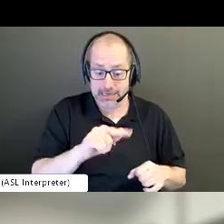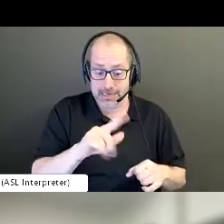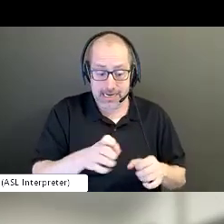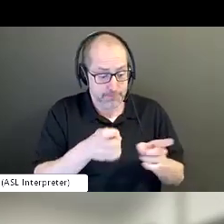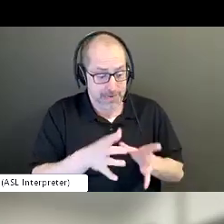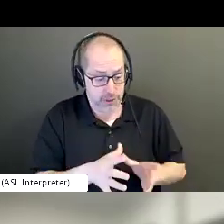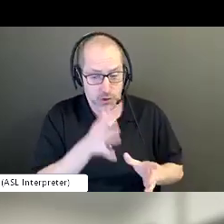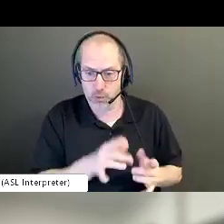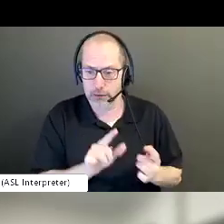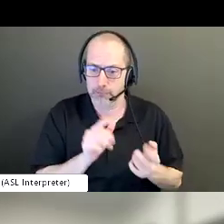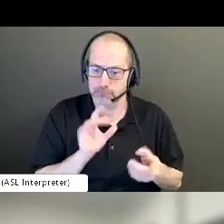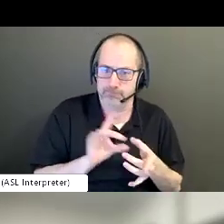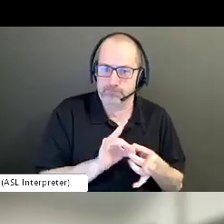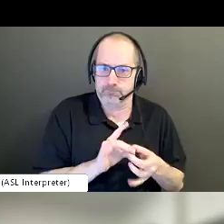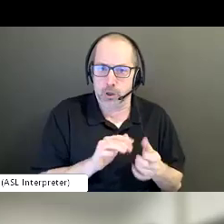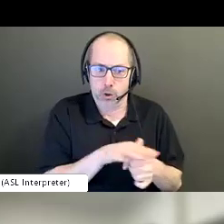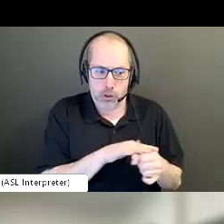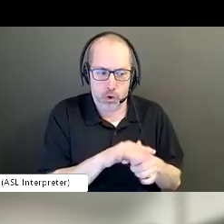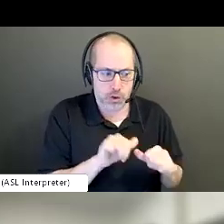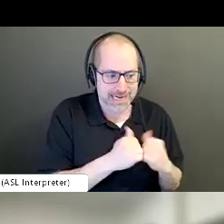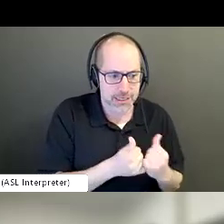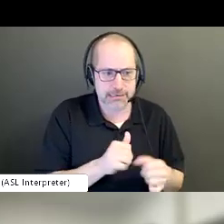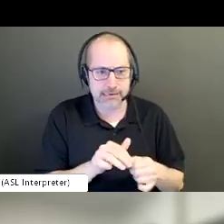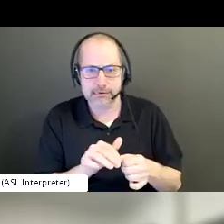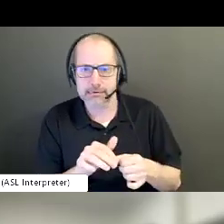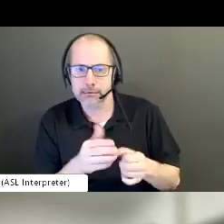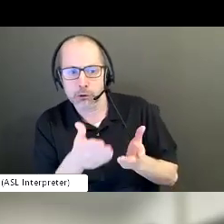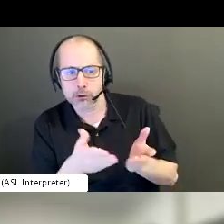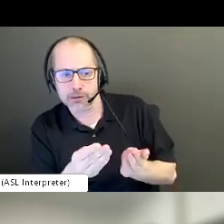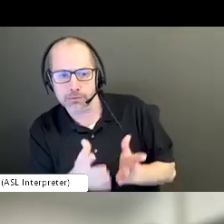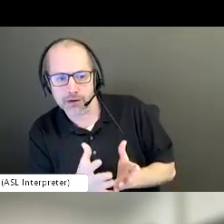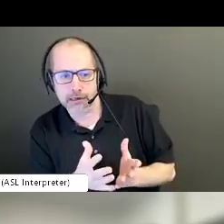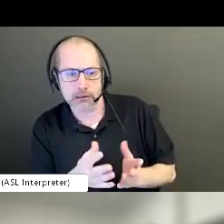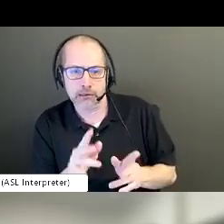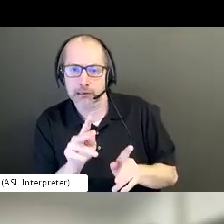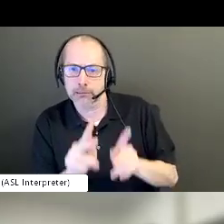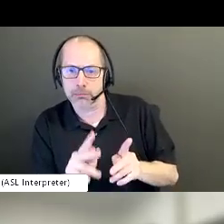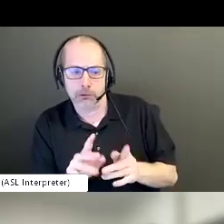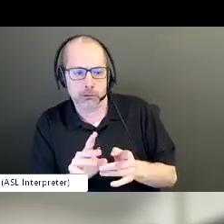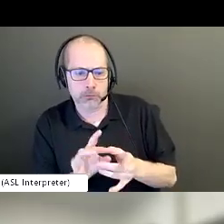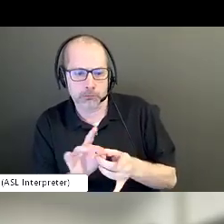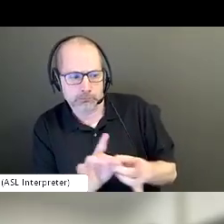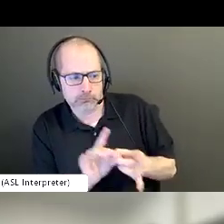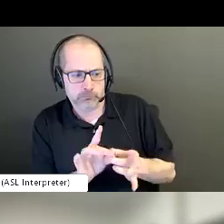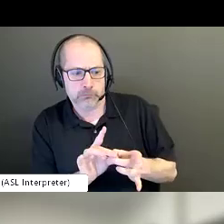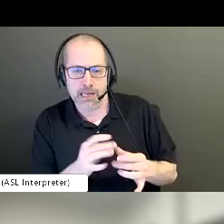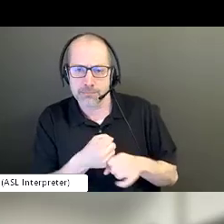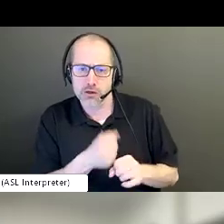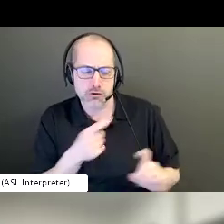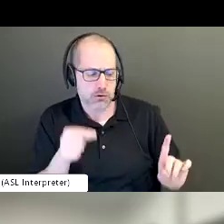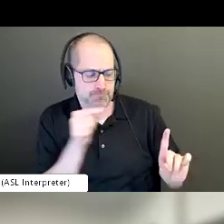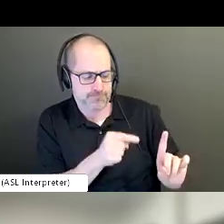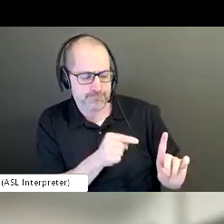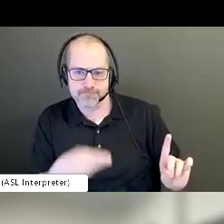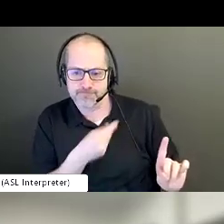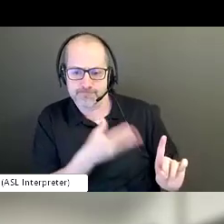local agencies and service providers and individuals to ensure that older adults receive the support that